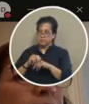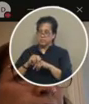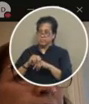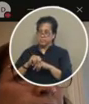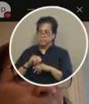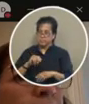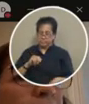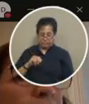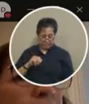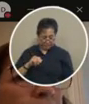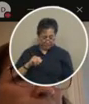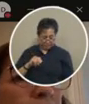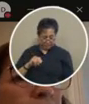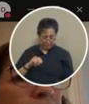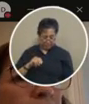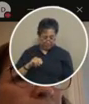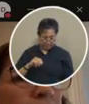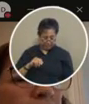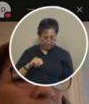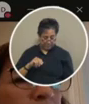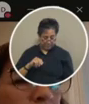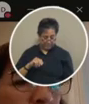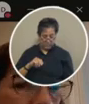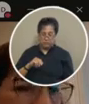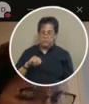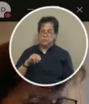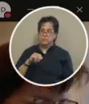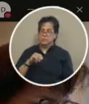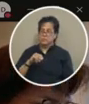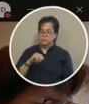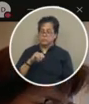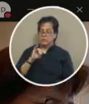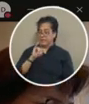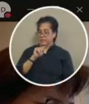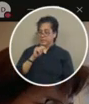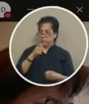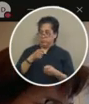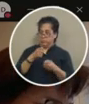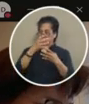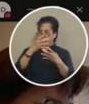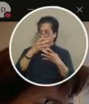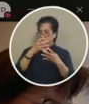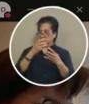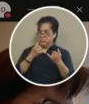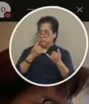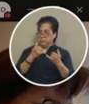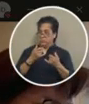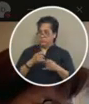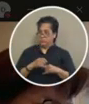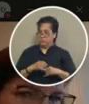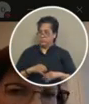well. So I will ask IT to bring the presentation up on the screen.